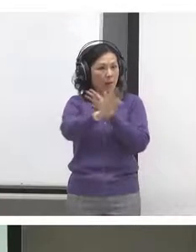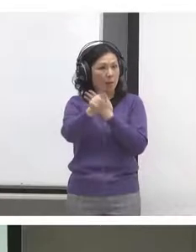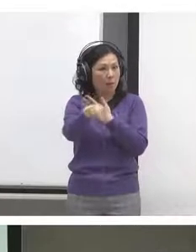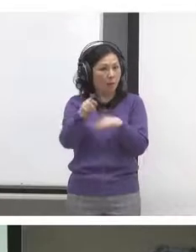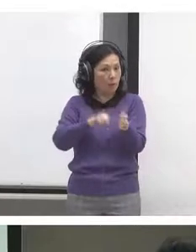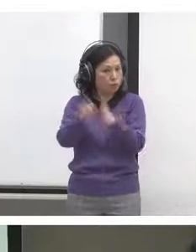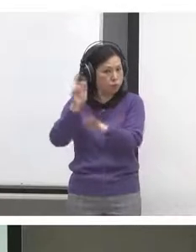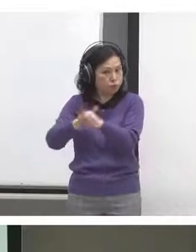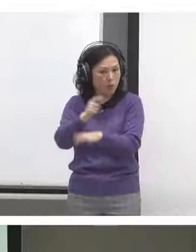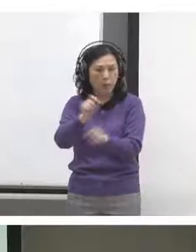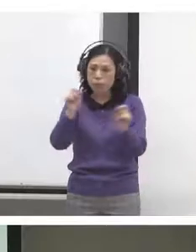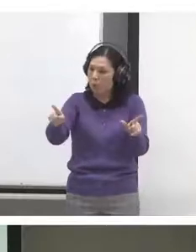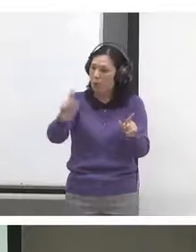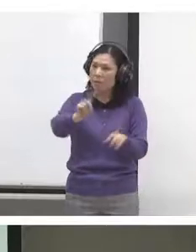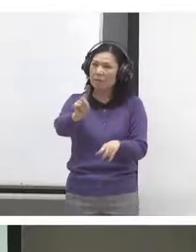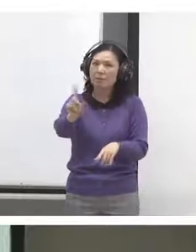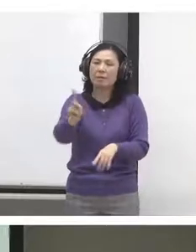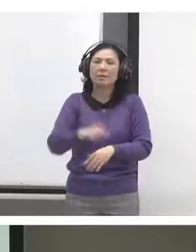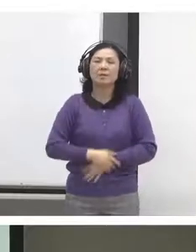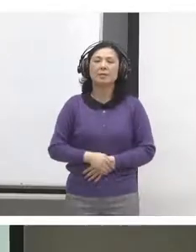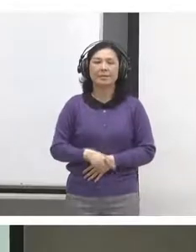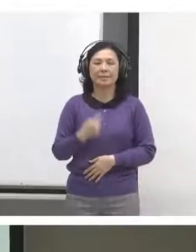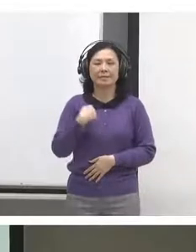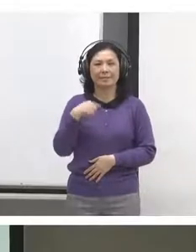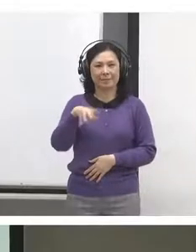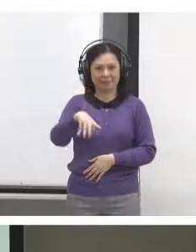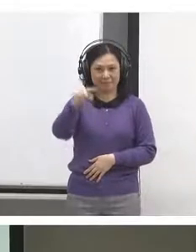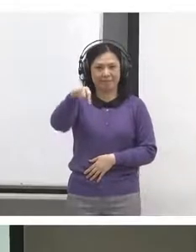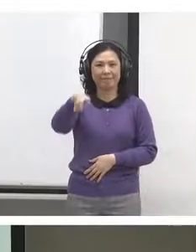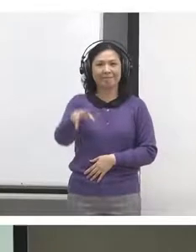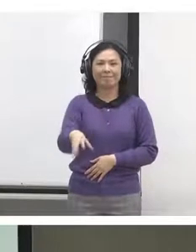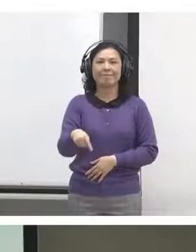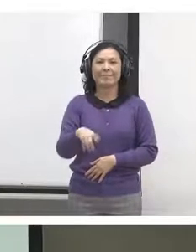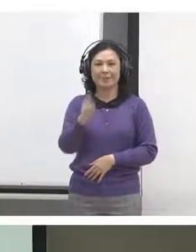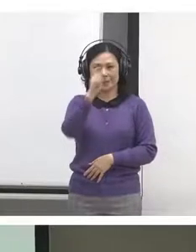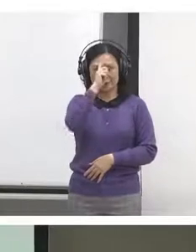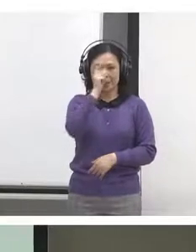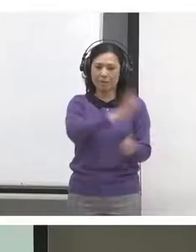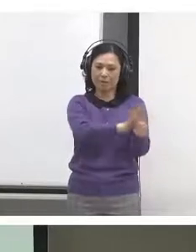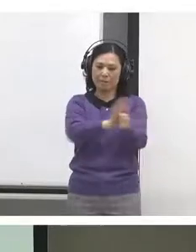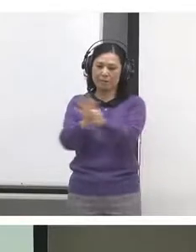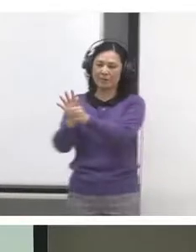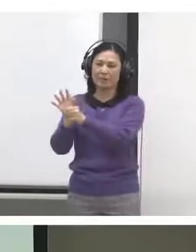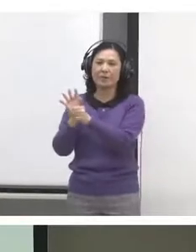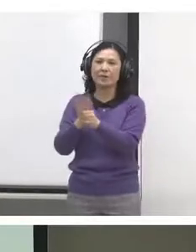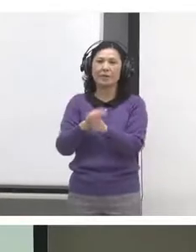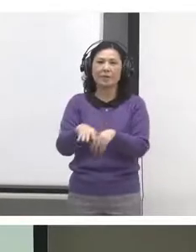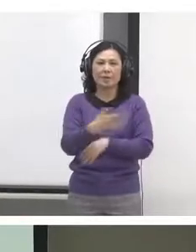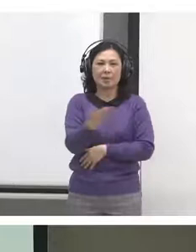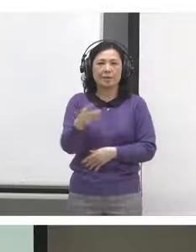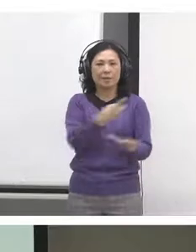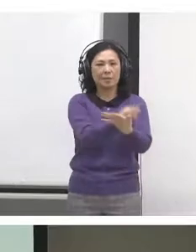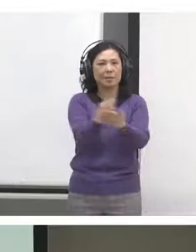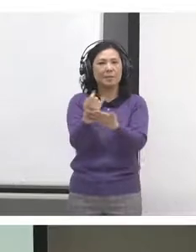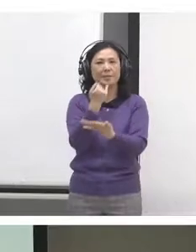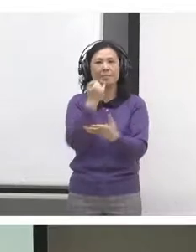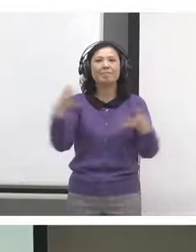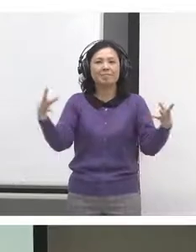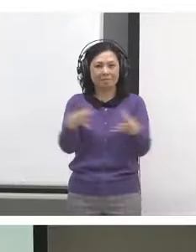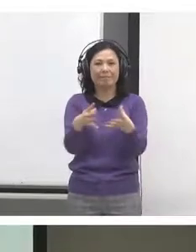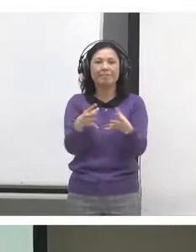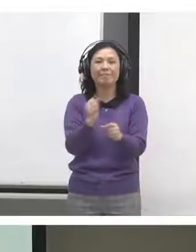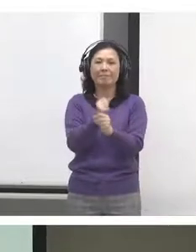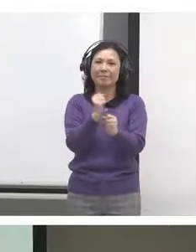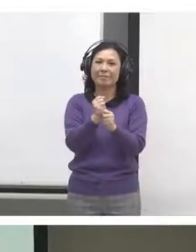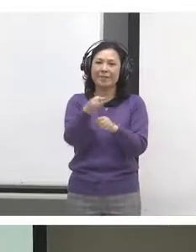by building a hack night that served to allow people to hack on projects every week over time, and by inviting speakers